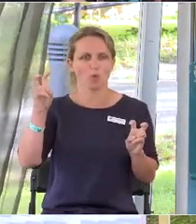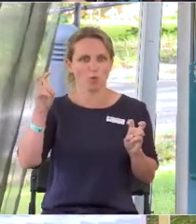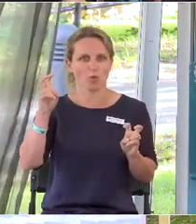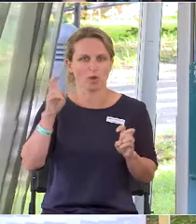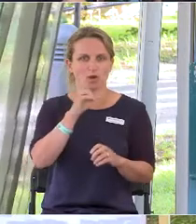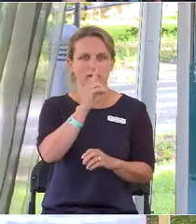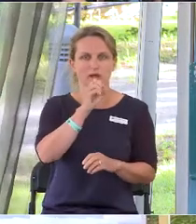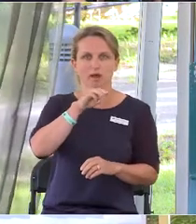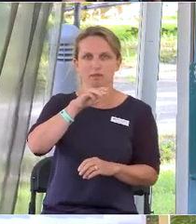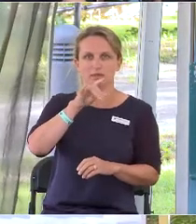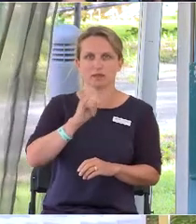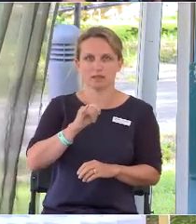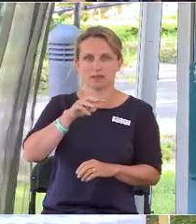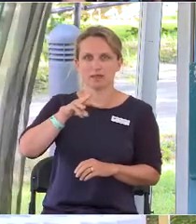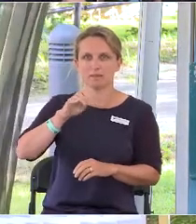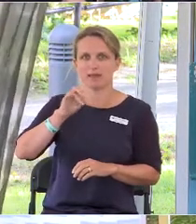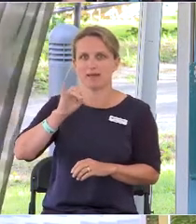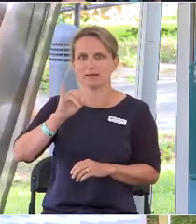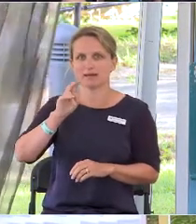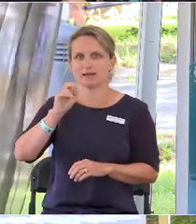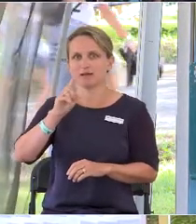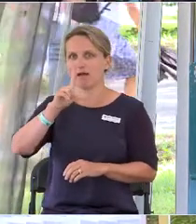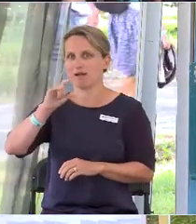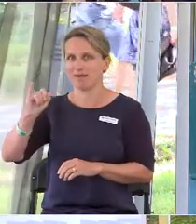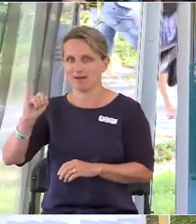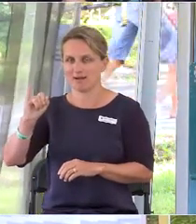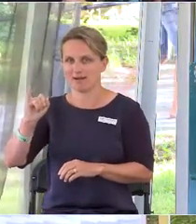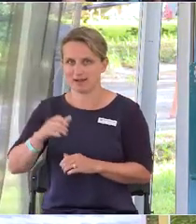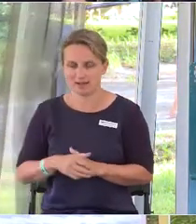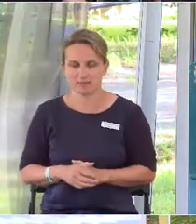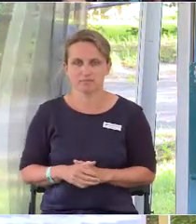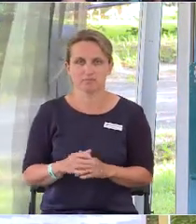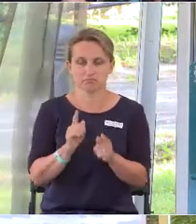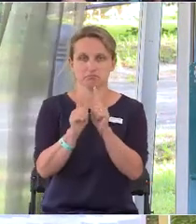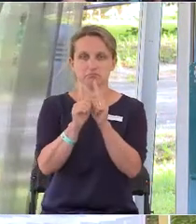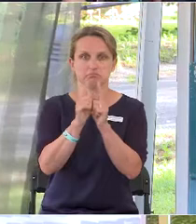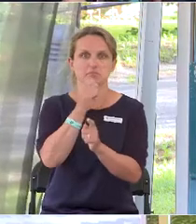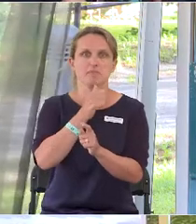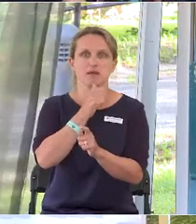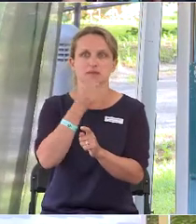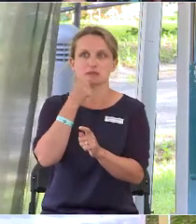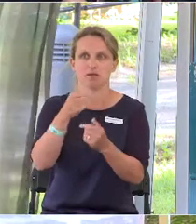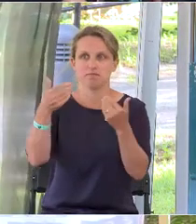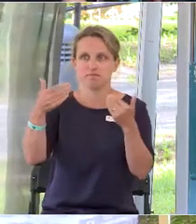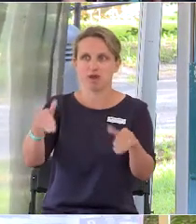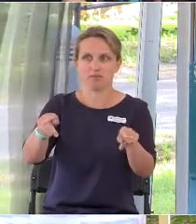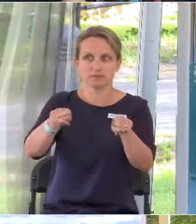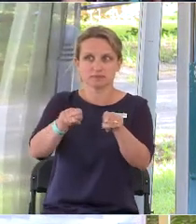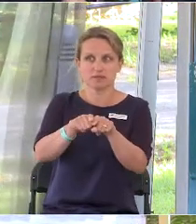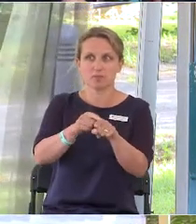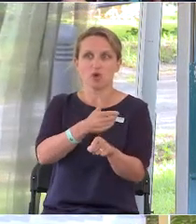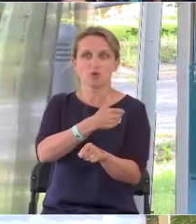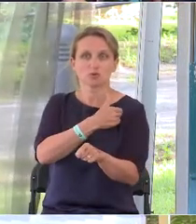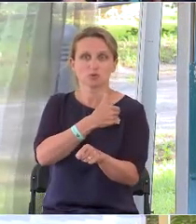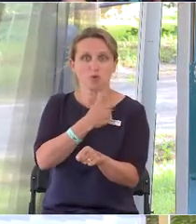and translated by Andros. And there's also a big possibility here to buy a book there